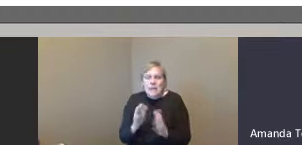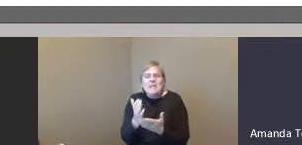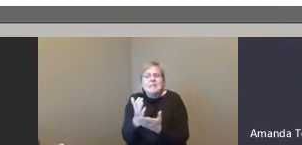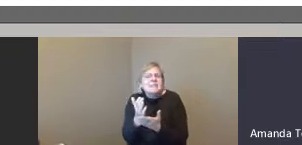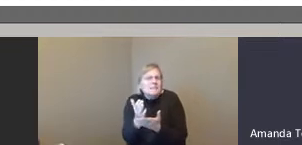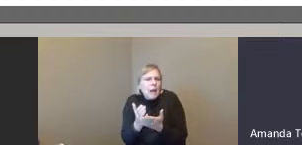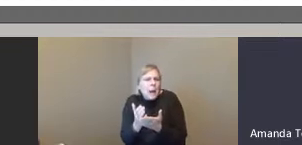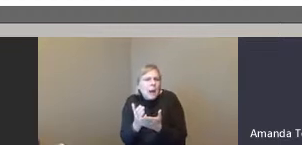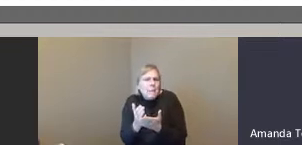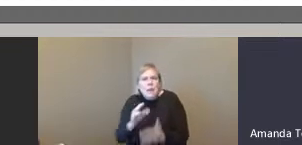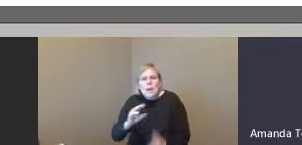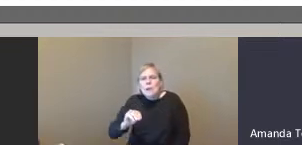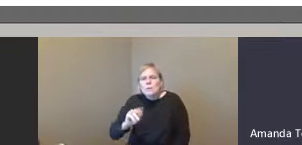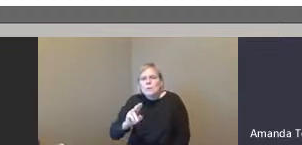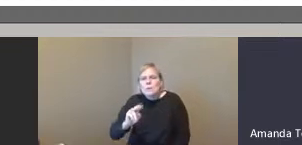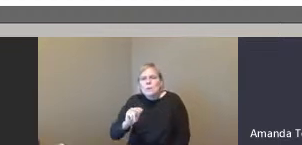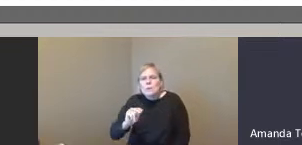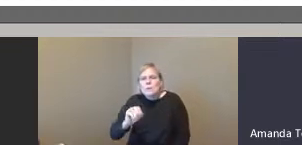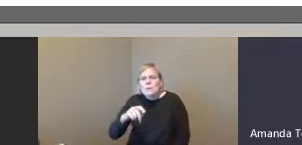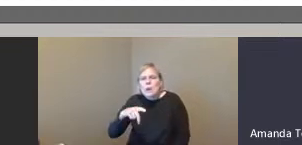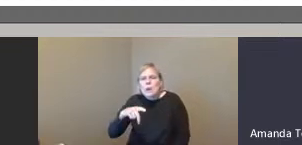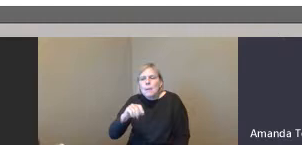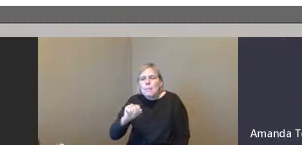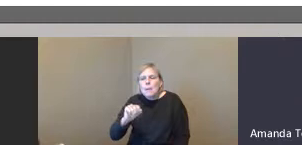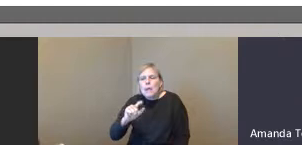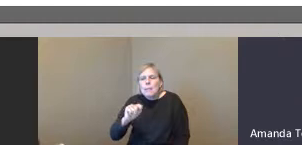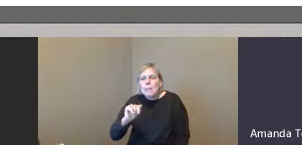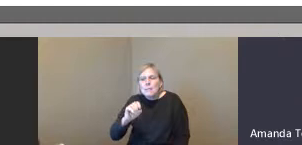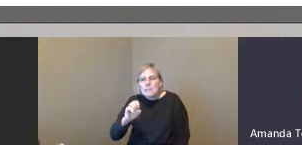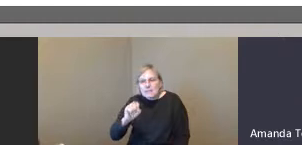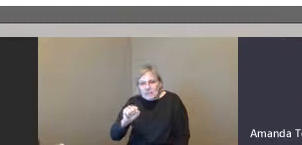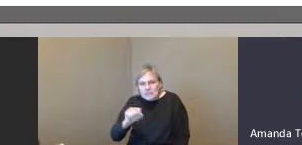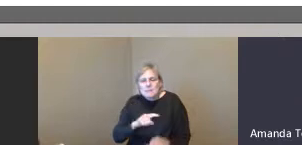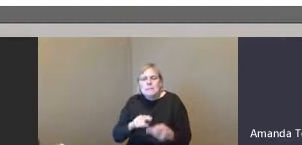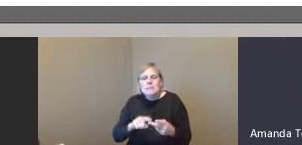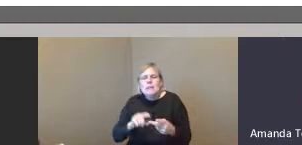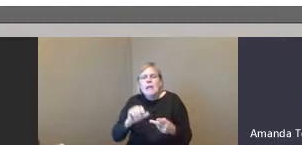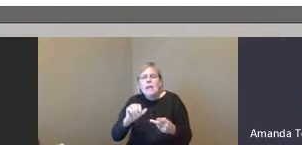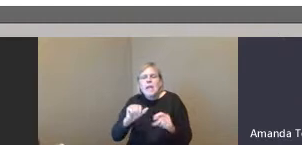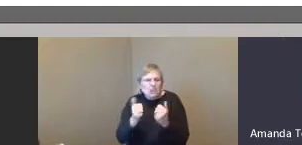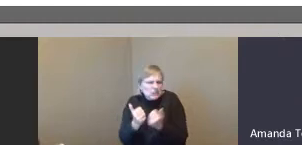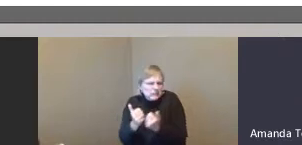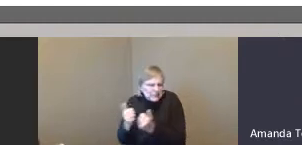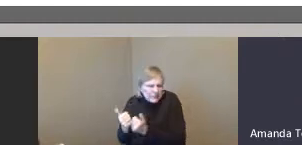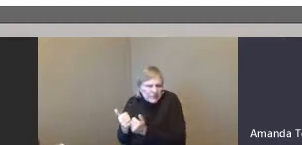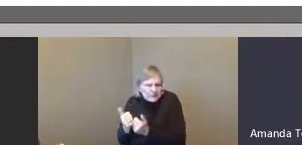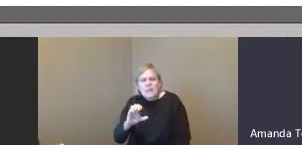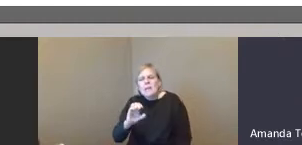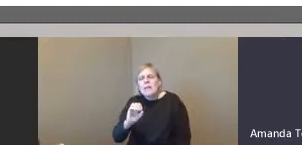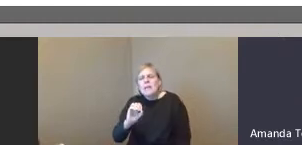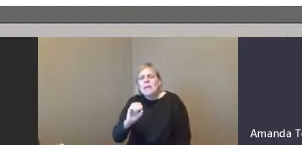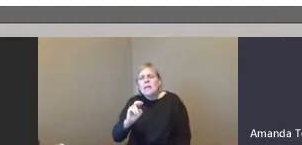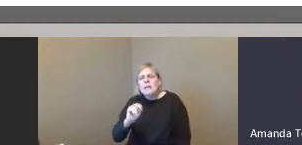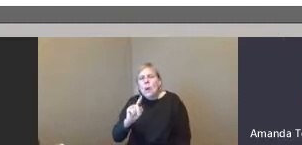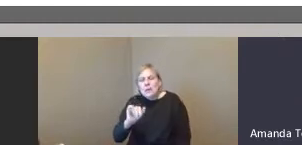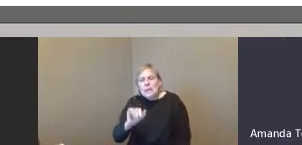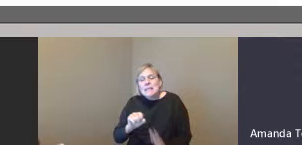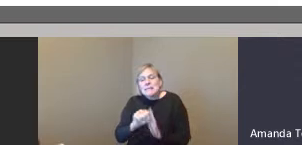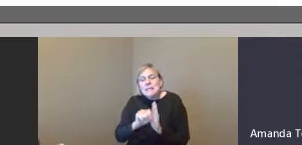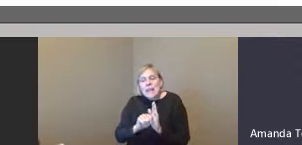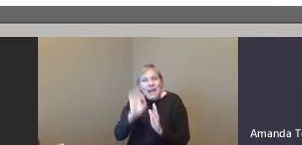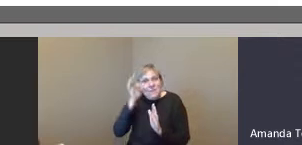some municipalities do, and some agencies at the county, state, and federal level, is